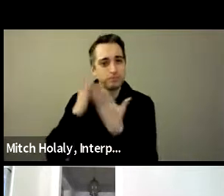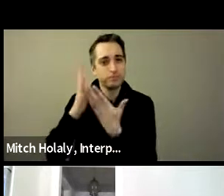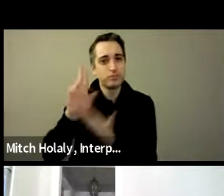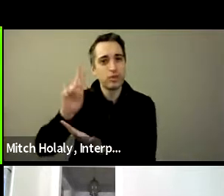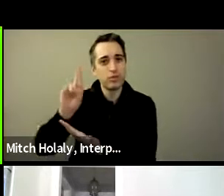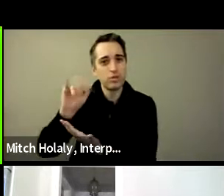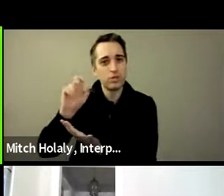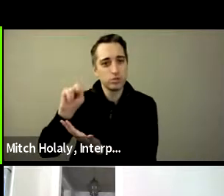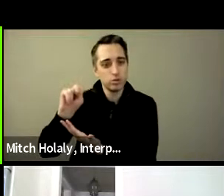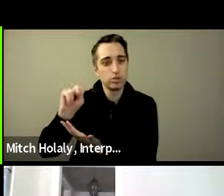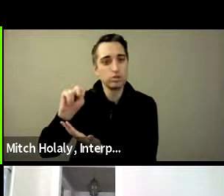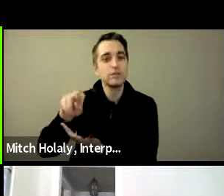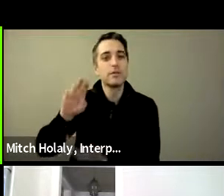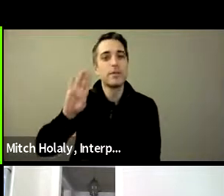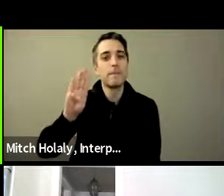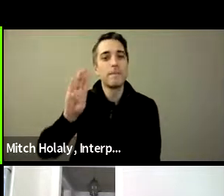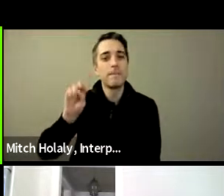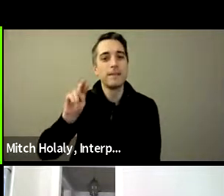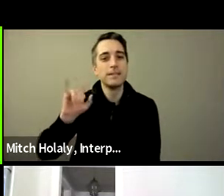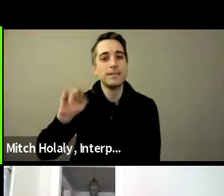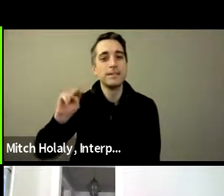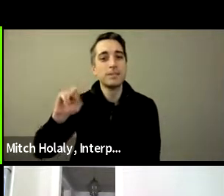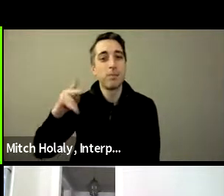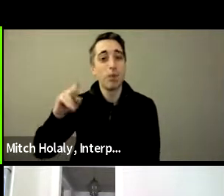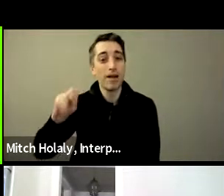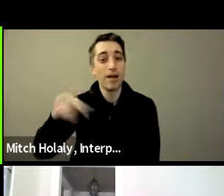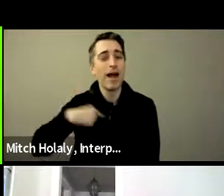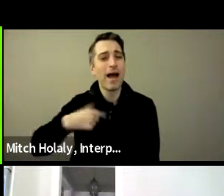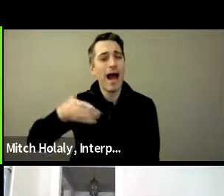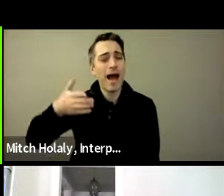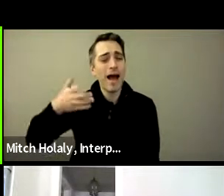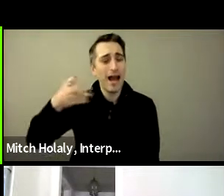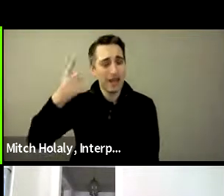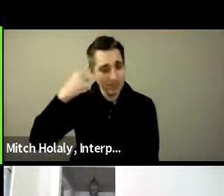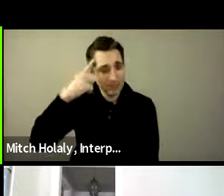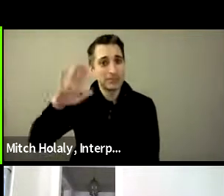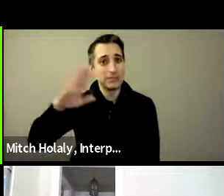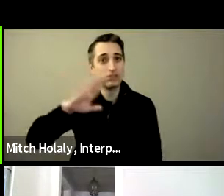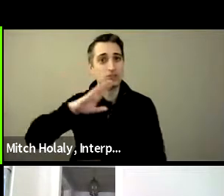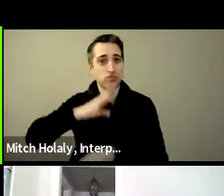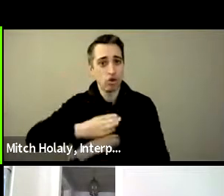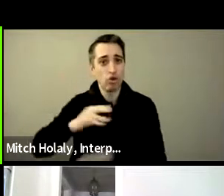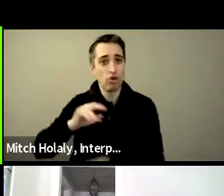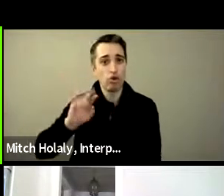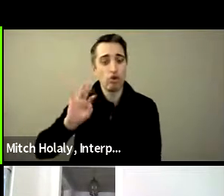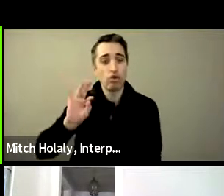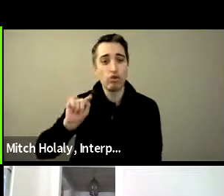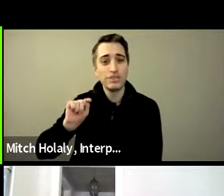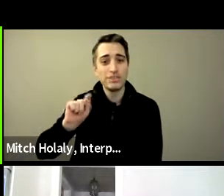his daughter, Tiffany Jackson, is here to join us. Is Ms.